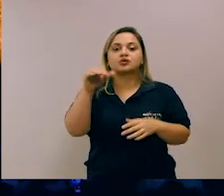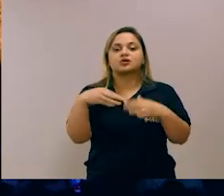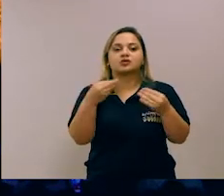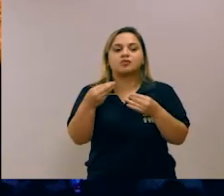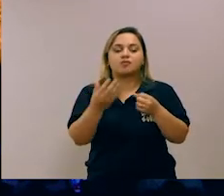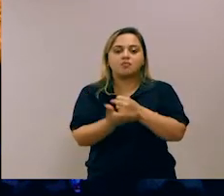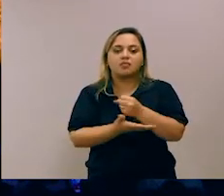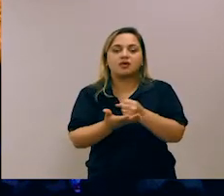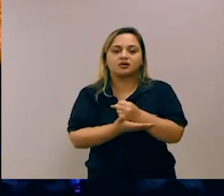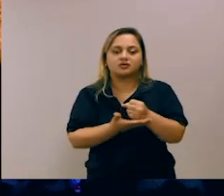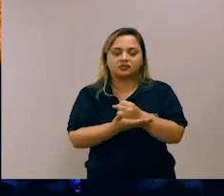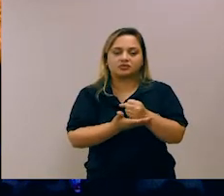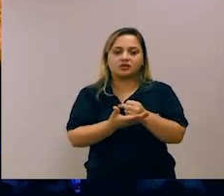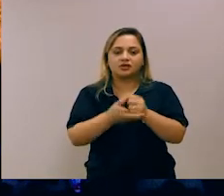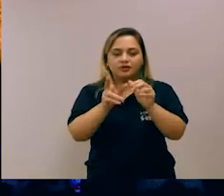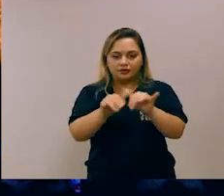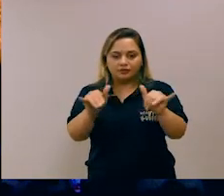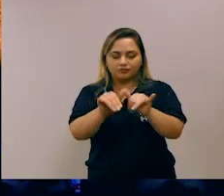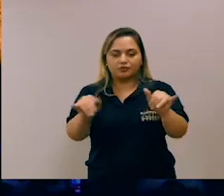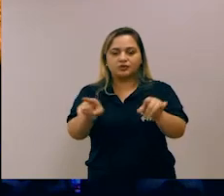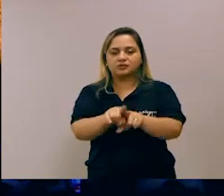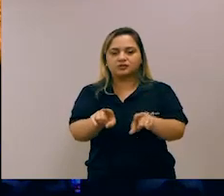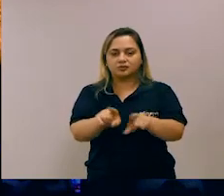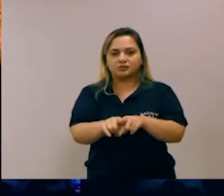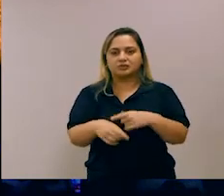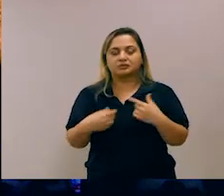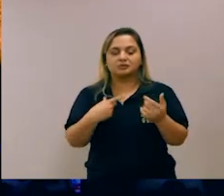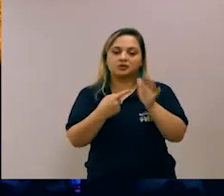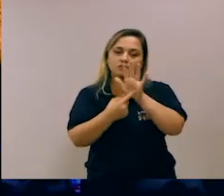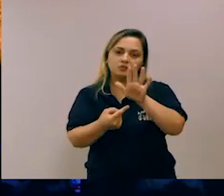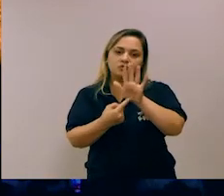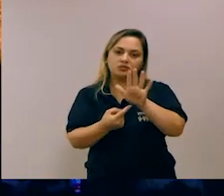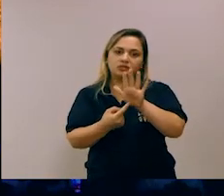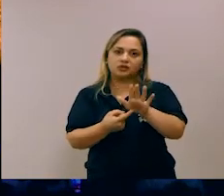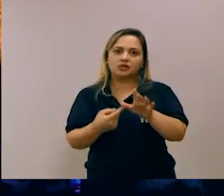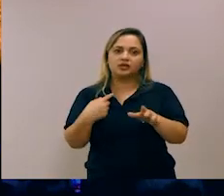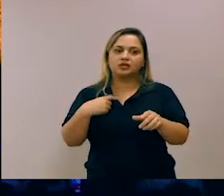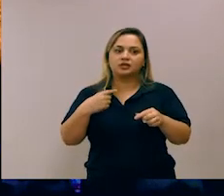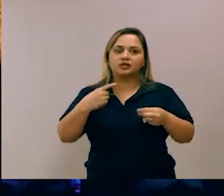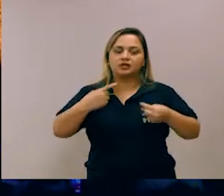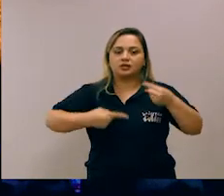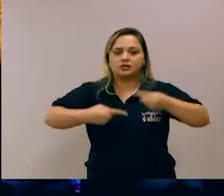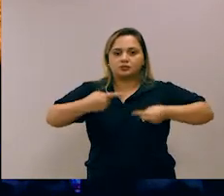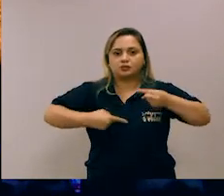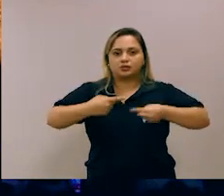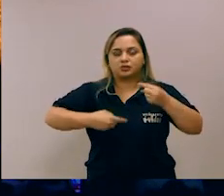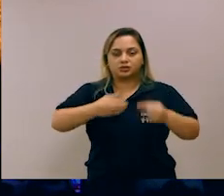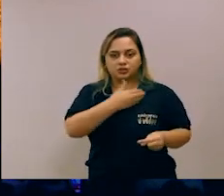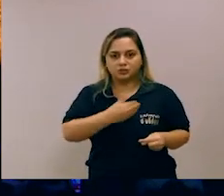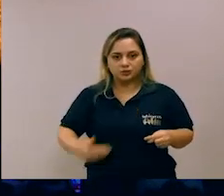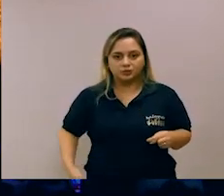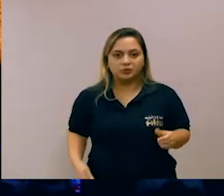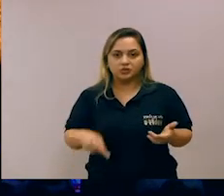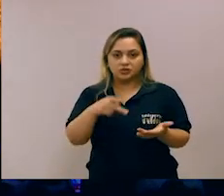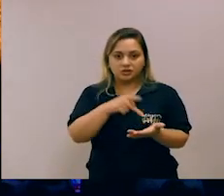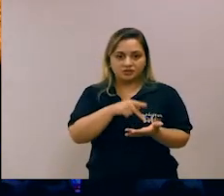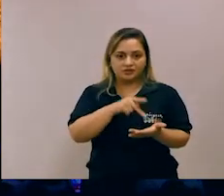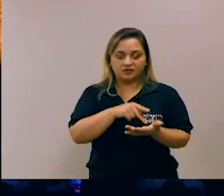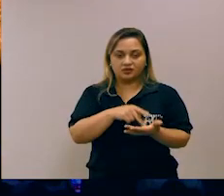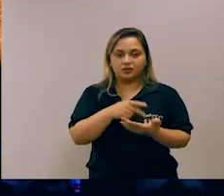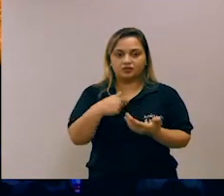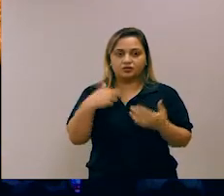development until the monitoring to decided things with strong basis.